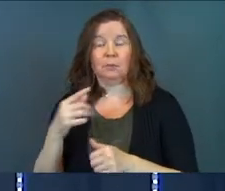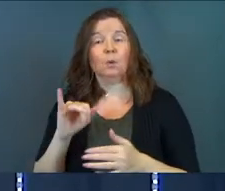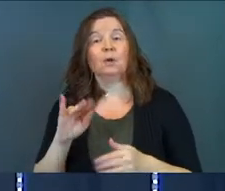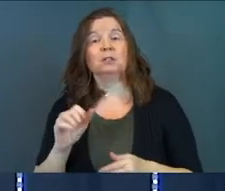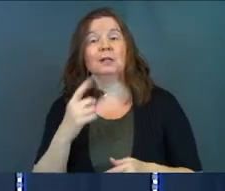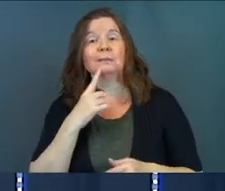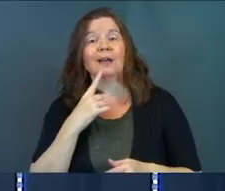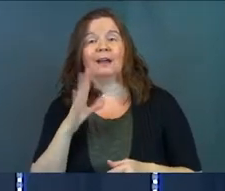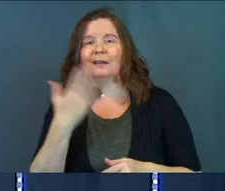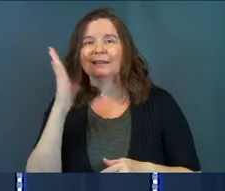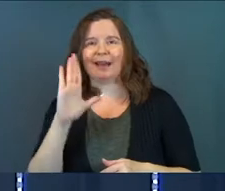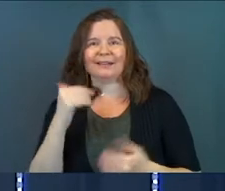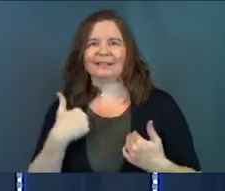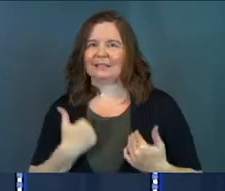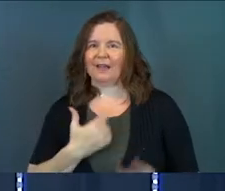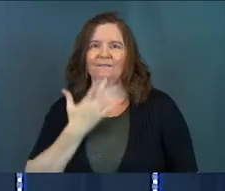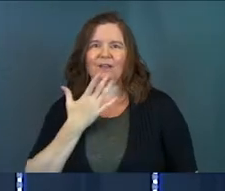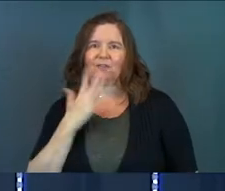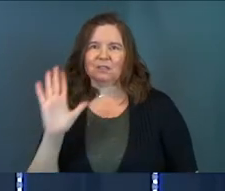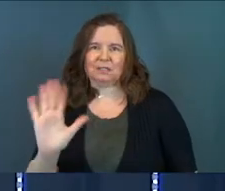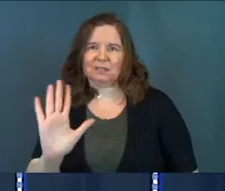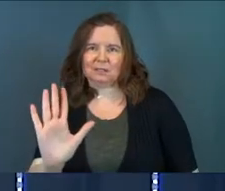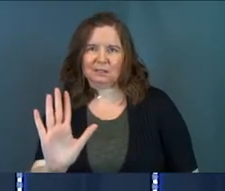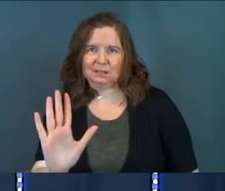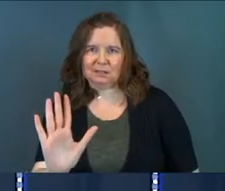says here is God does not have favorites.